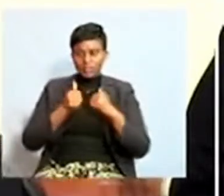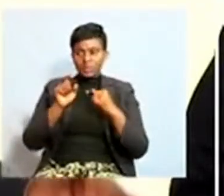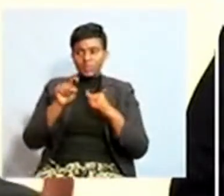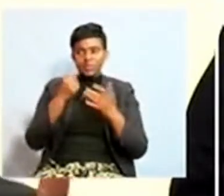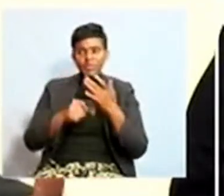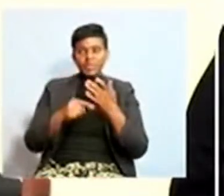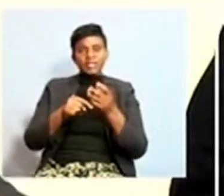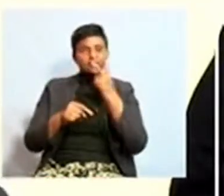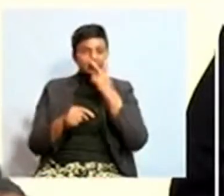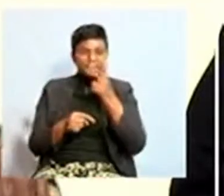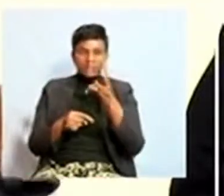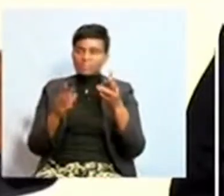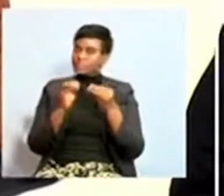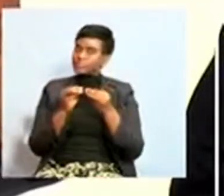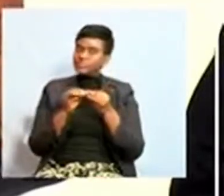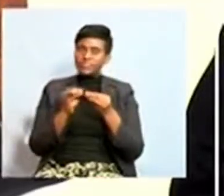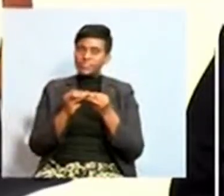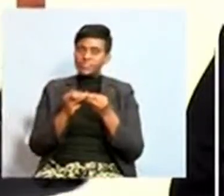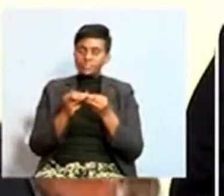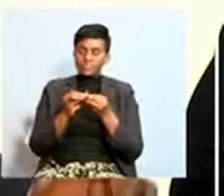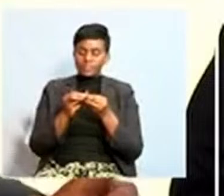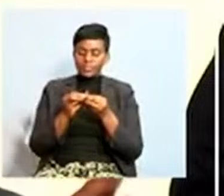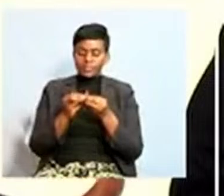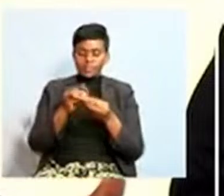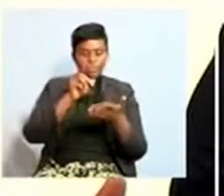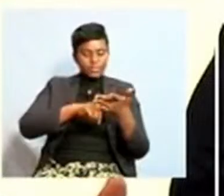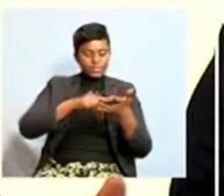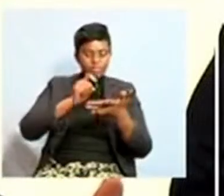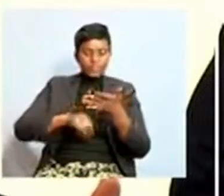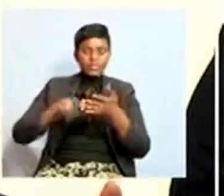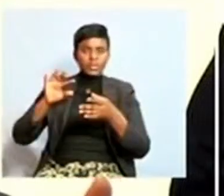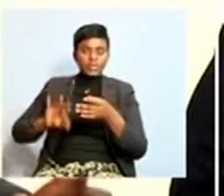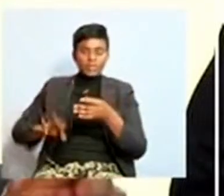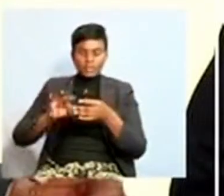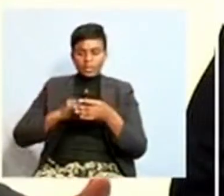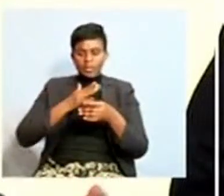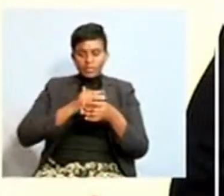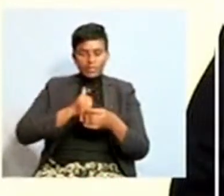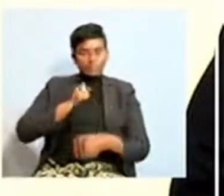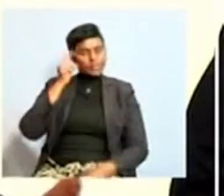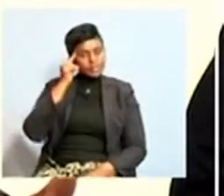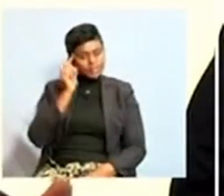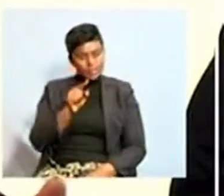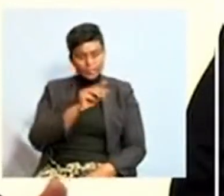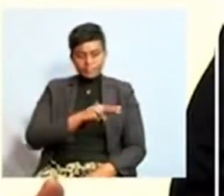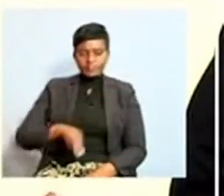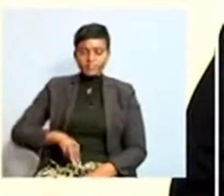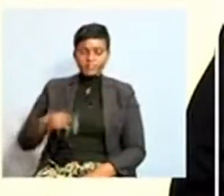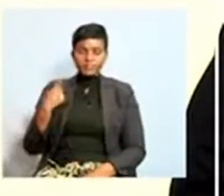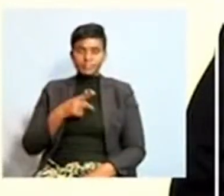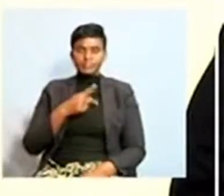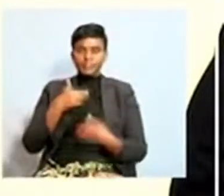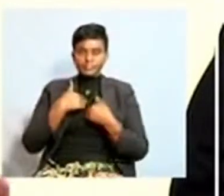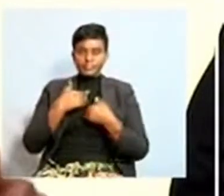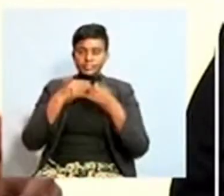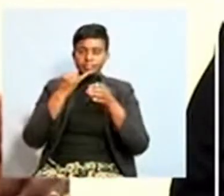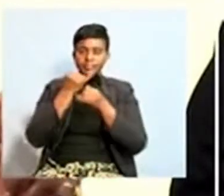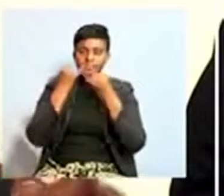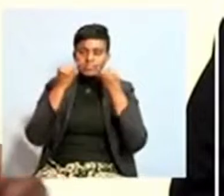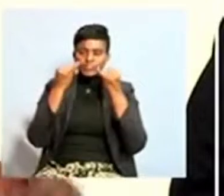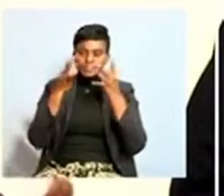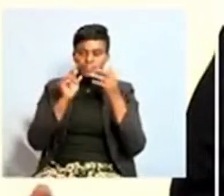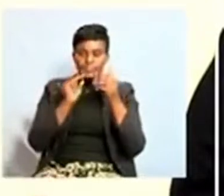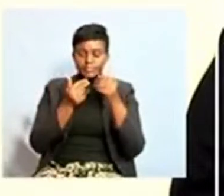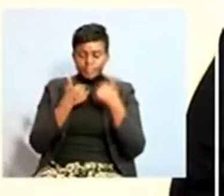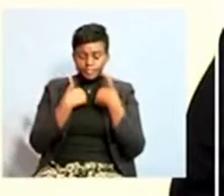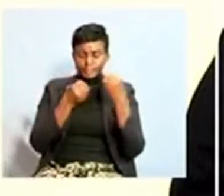to look at the cost benefit. I think members of parliament have indicated that we have a lot